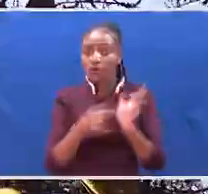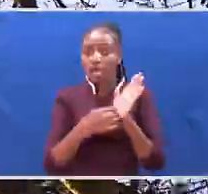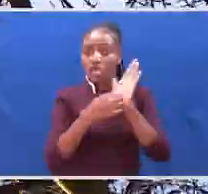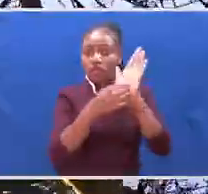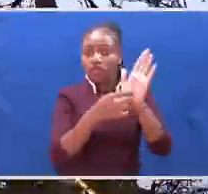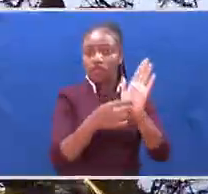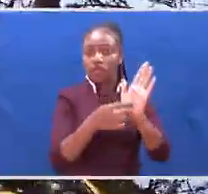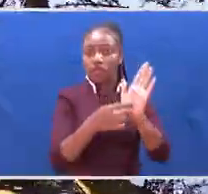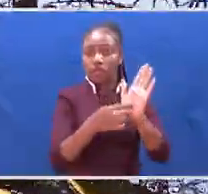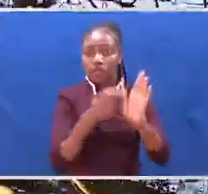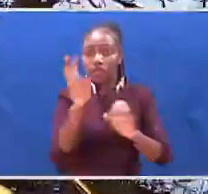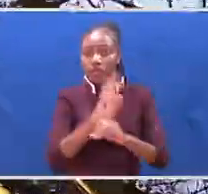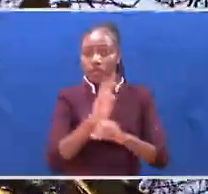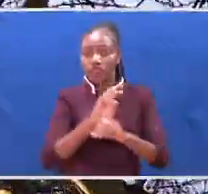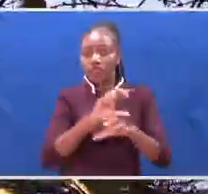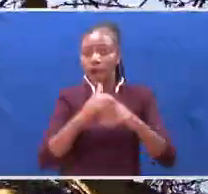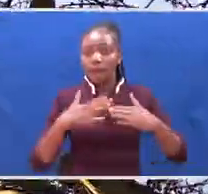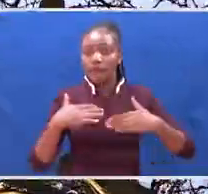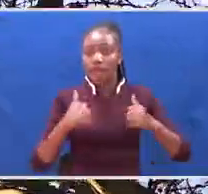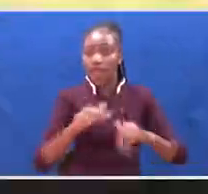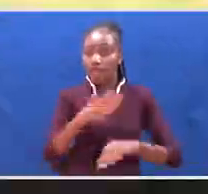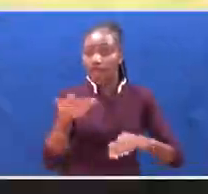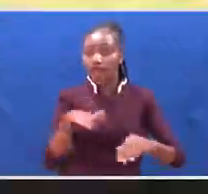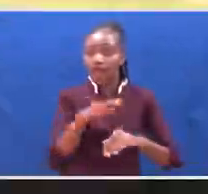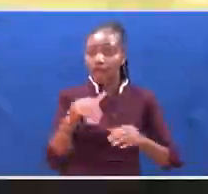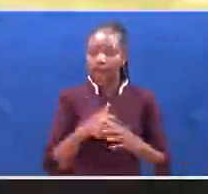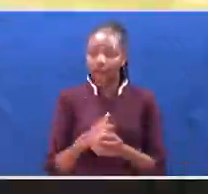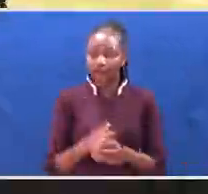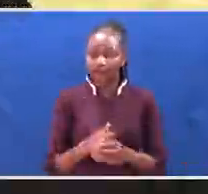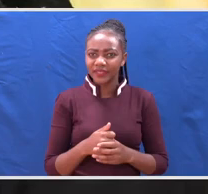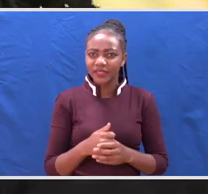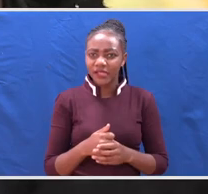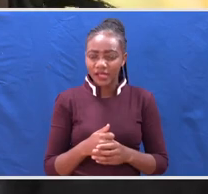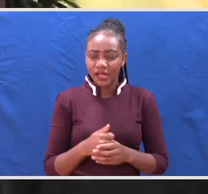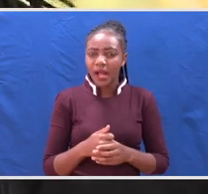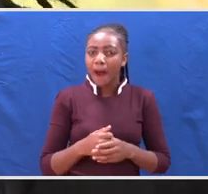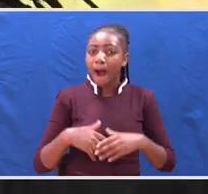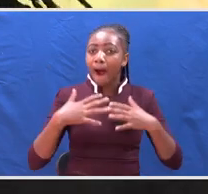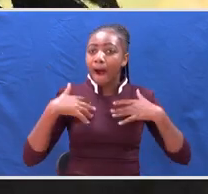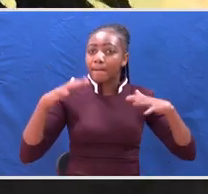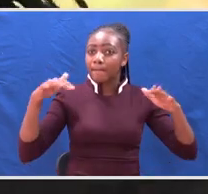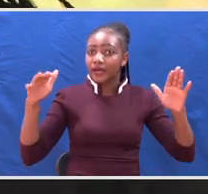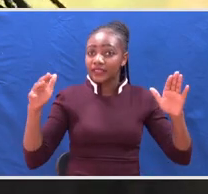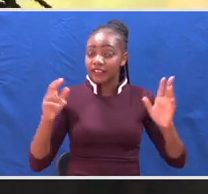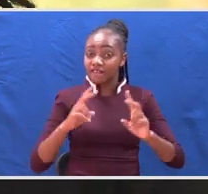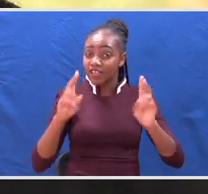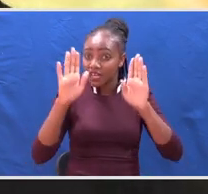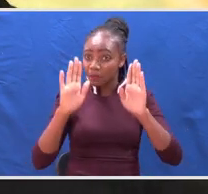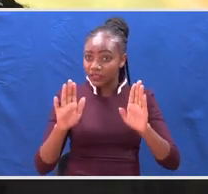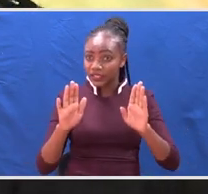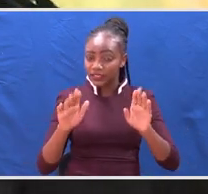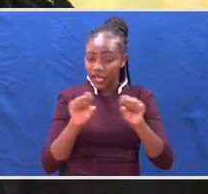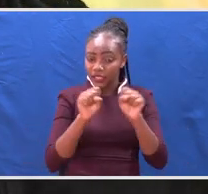bioindicators in monitoring the health of the environment. Birds are very critical role in the